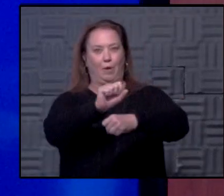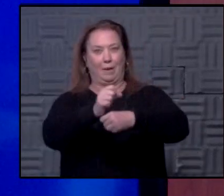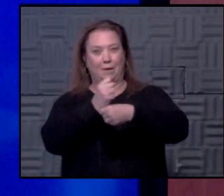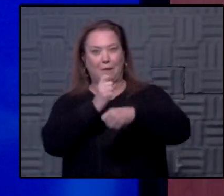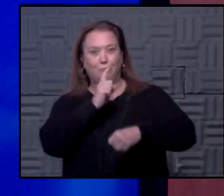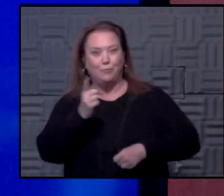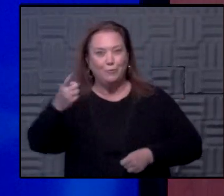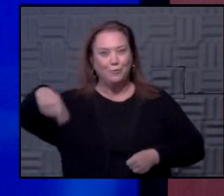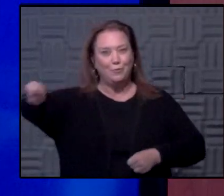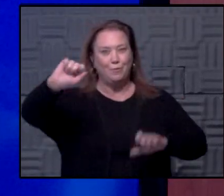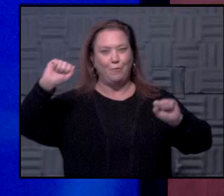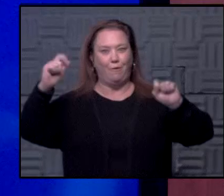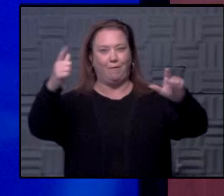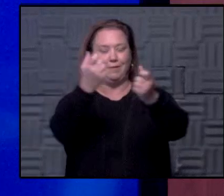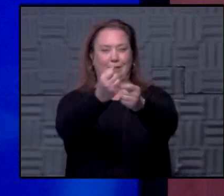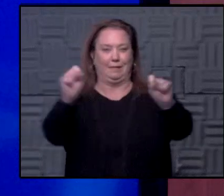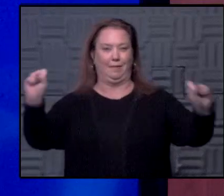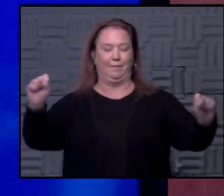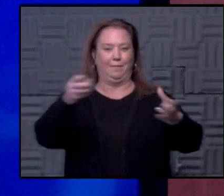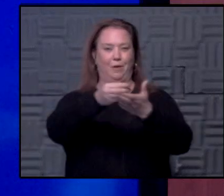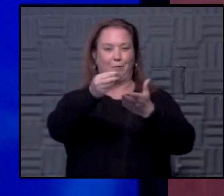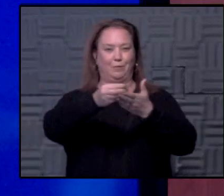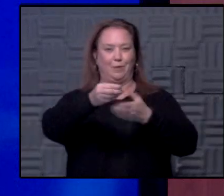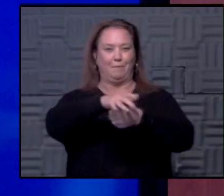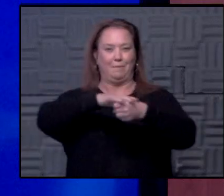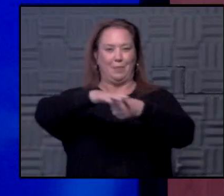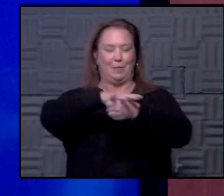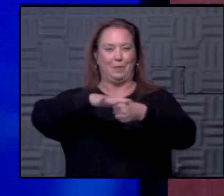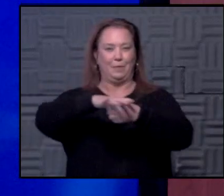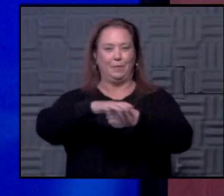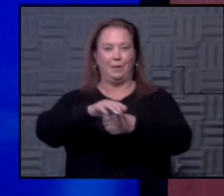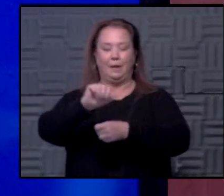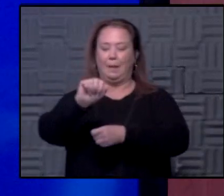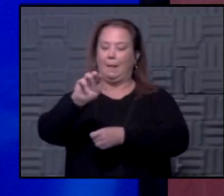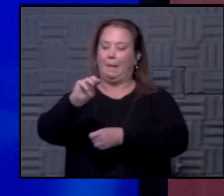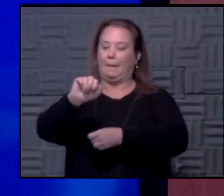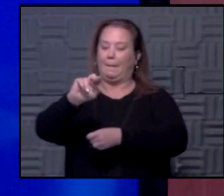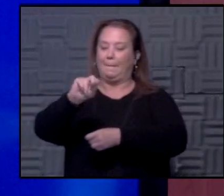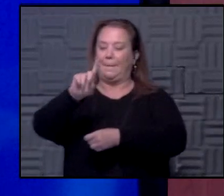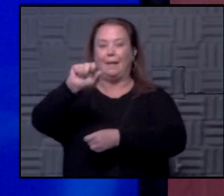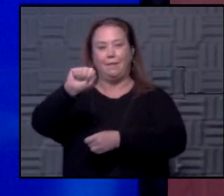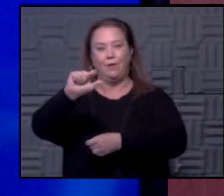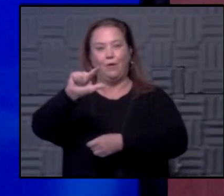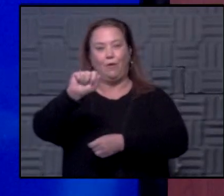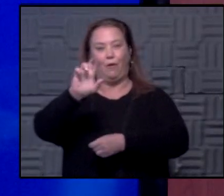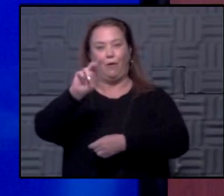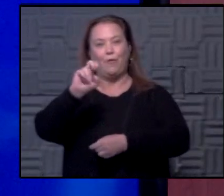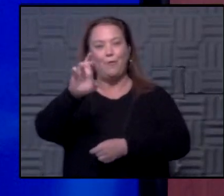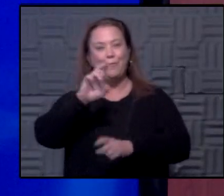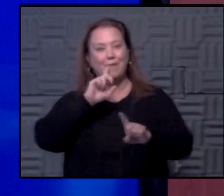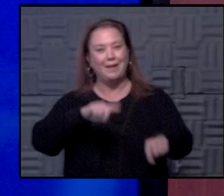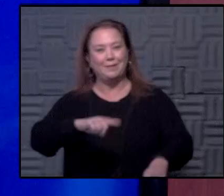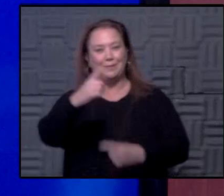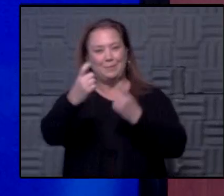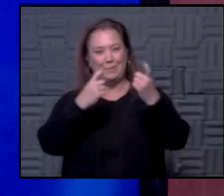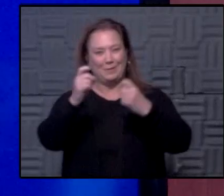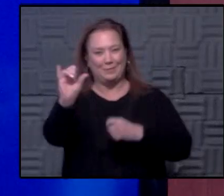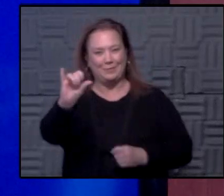you safe while you shop local. And Amanda Gardner will help us answer some of our questions. But first,